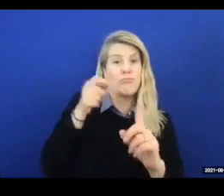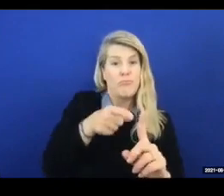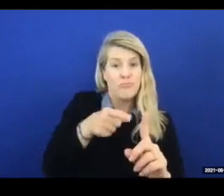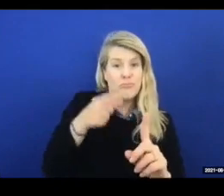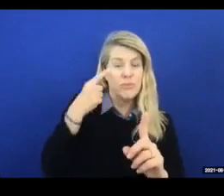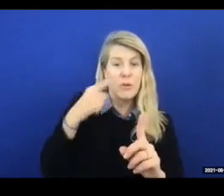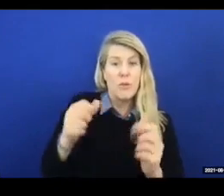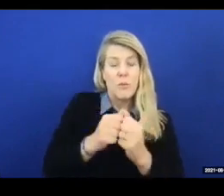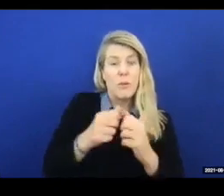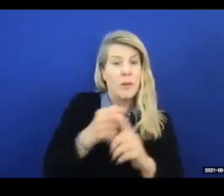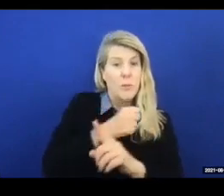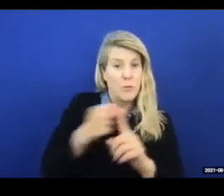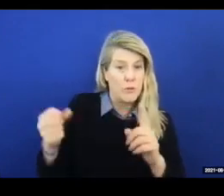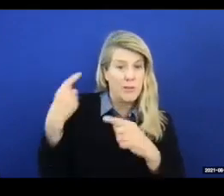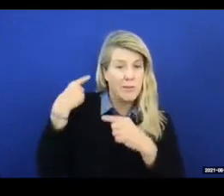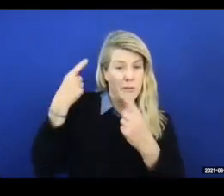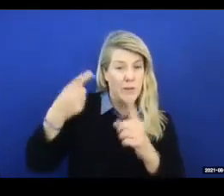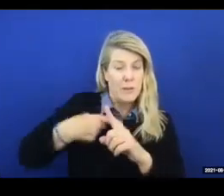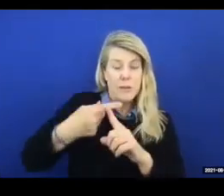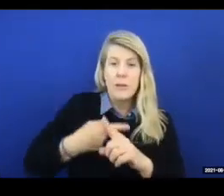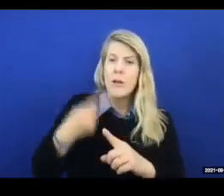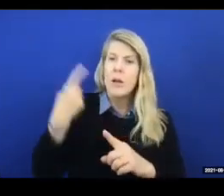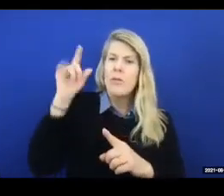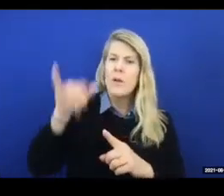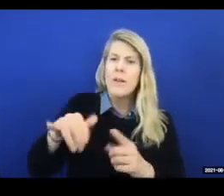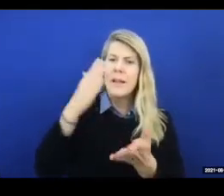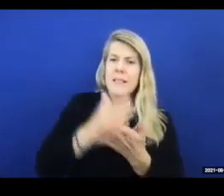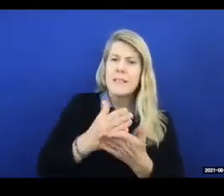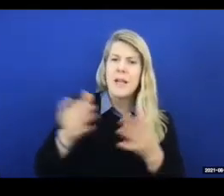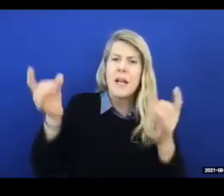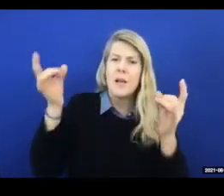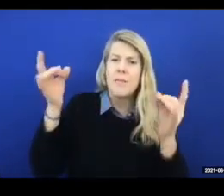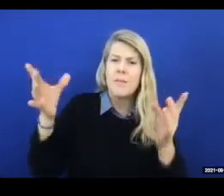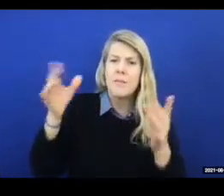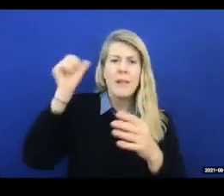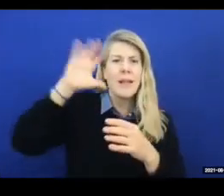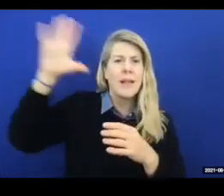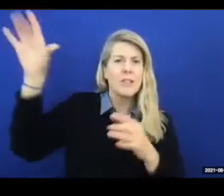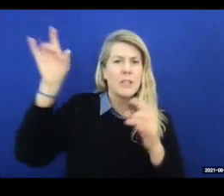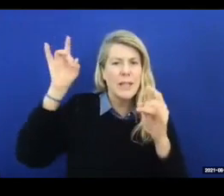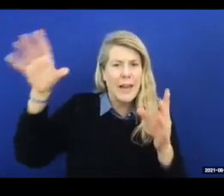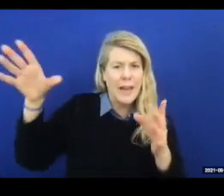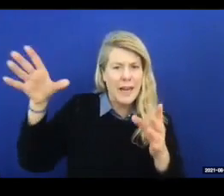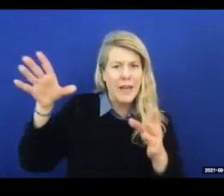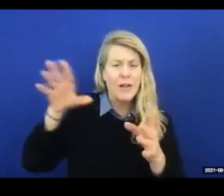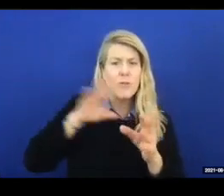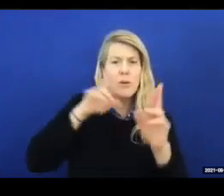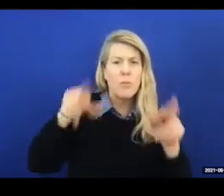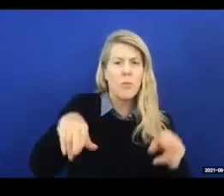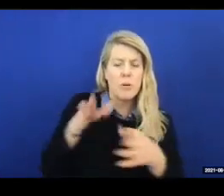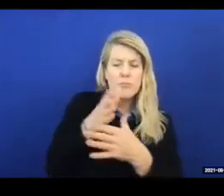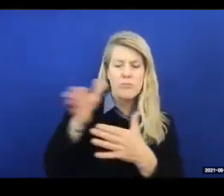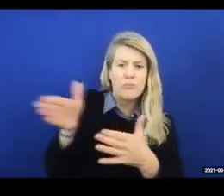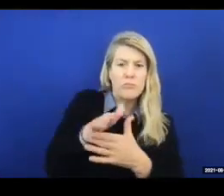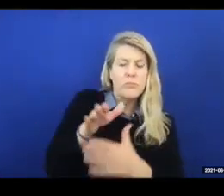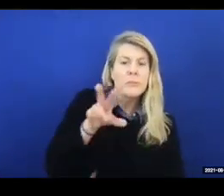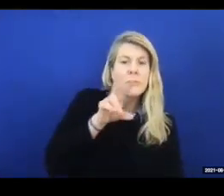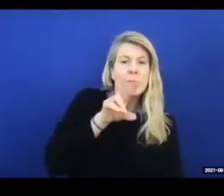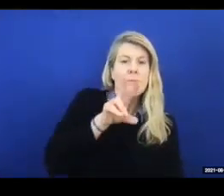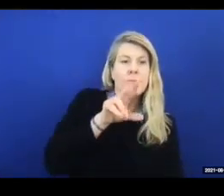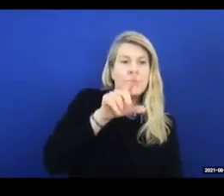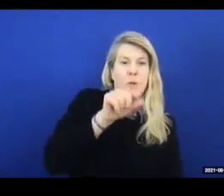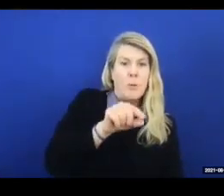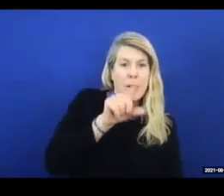months. According to the Stop Asian Hate report, between March 19, 2020 and March